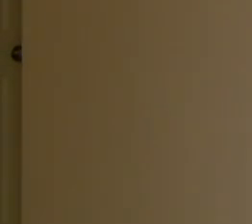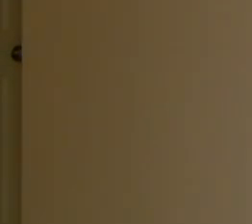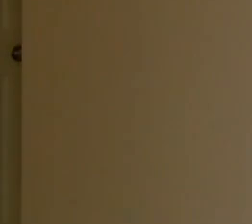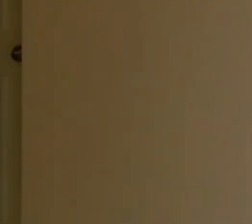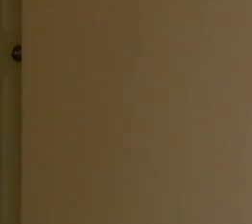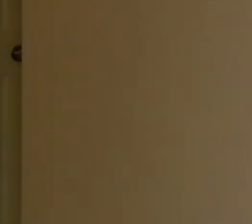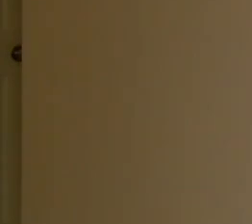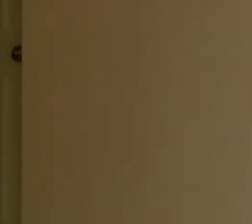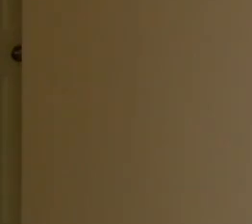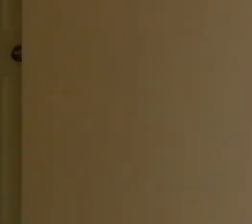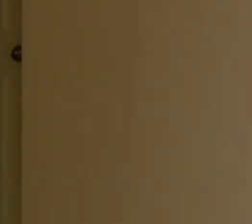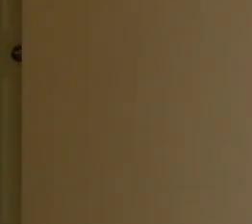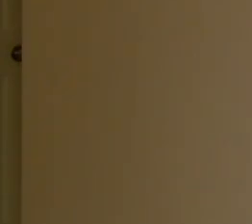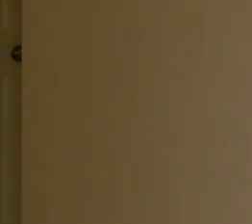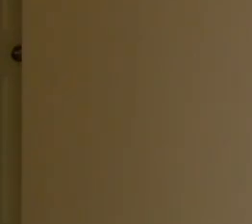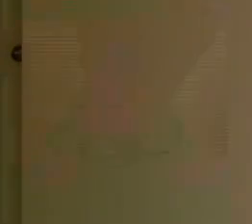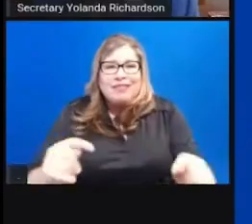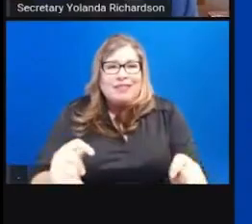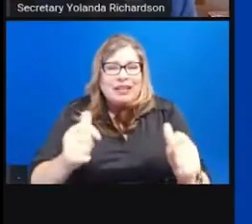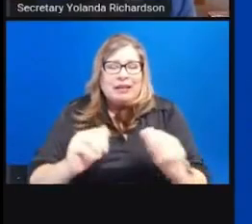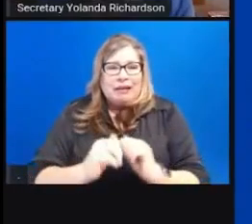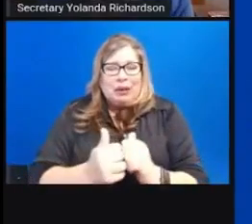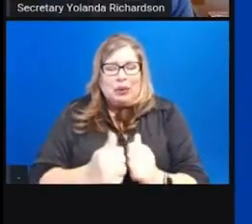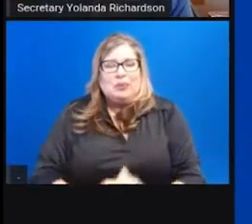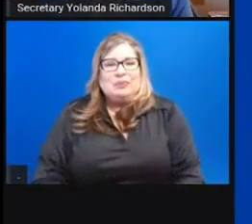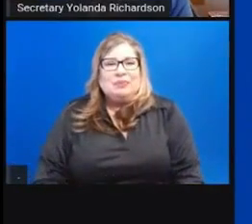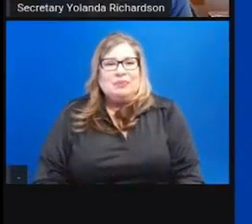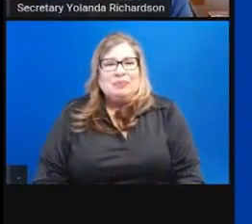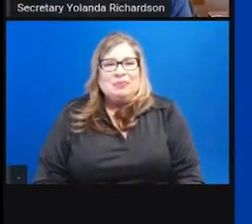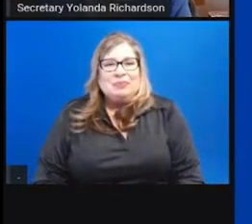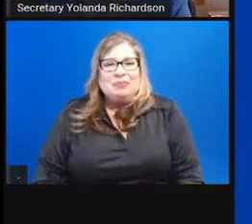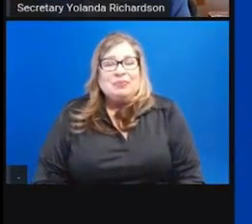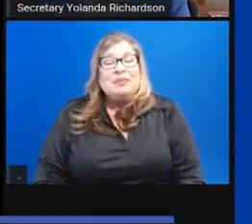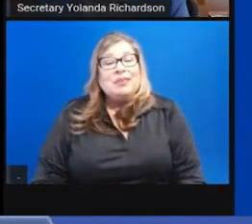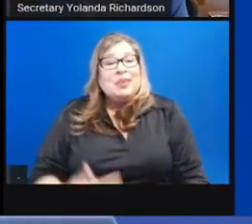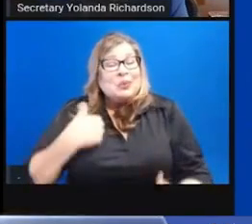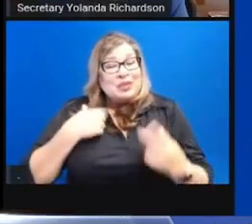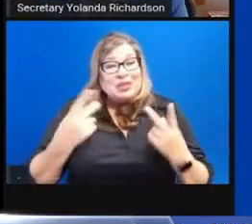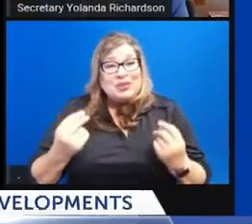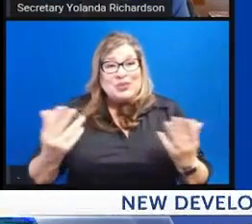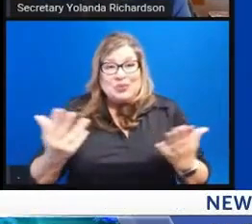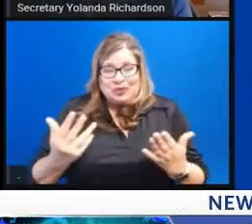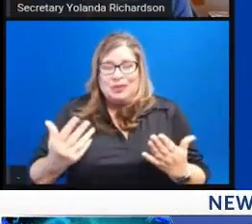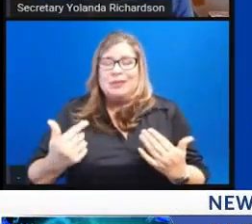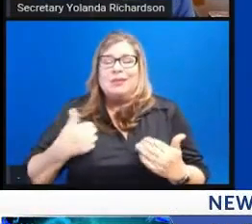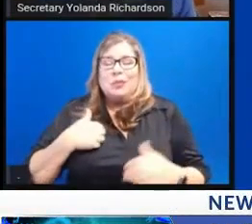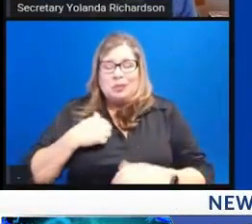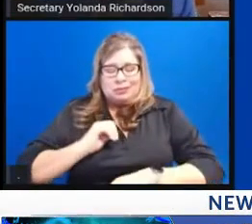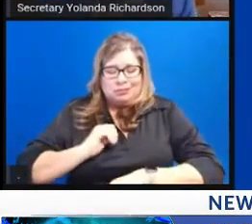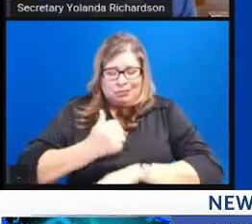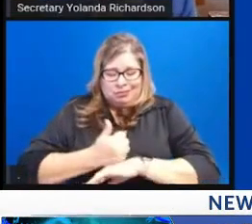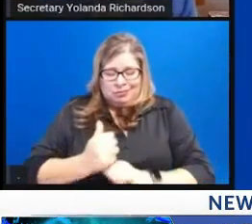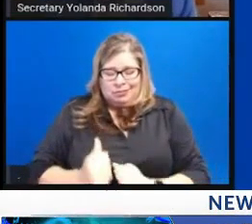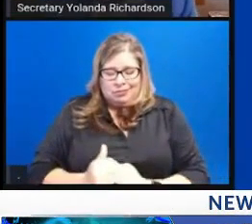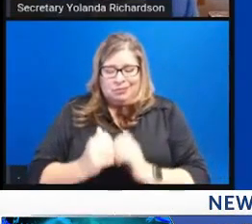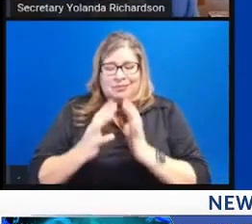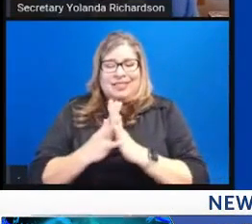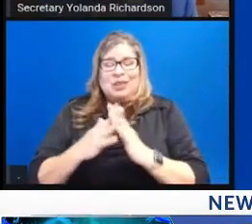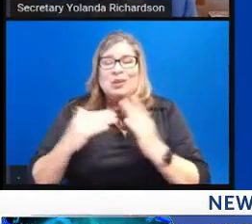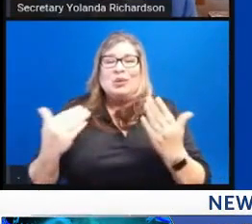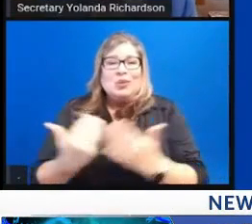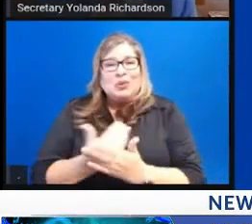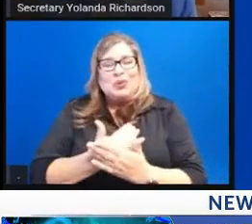of changing the way the vaccines are distributed. We're building a statewide vaccine administration network.